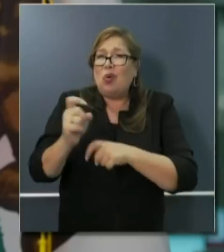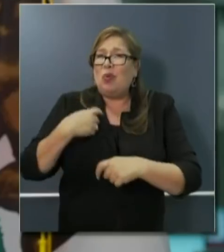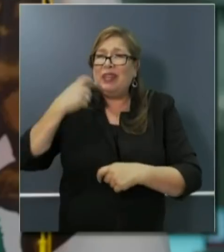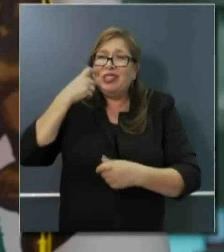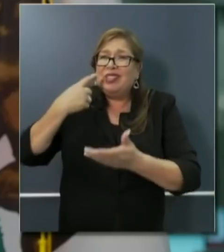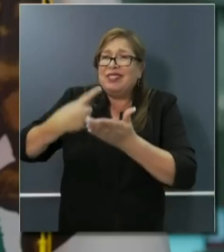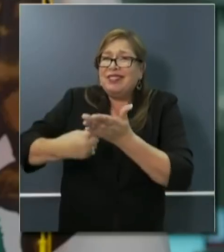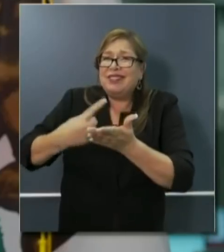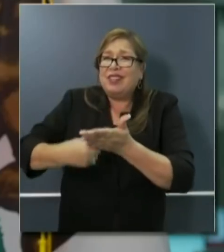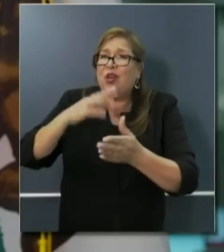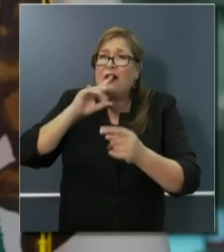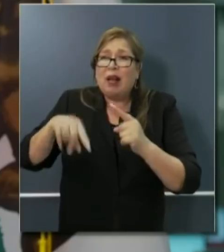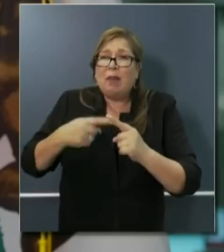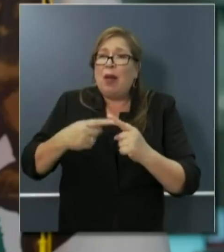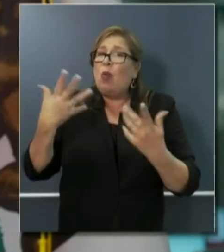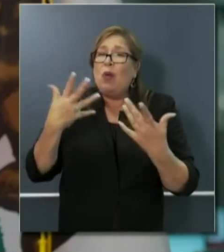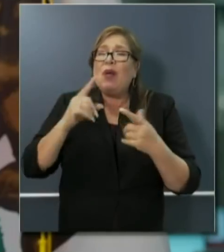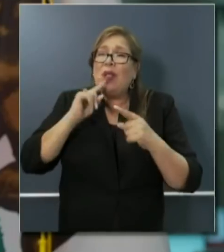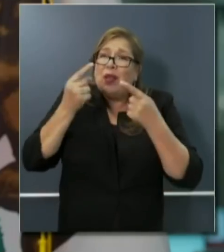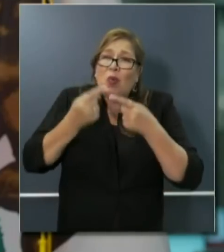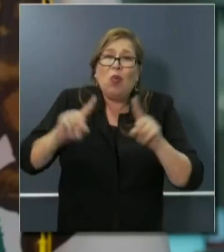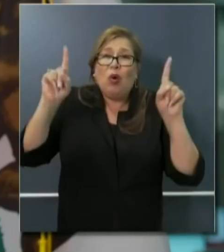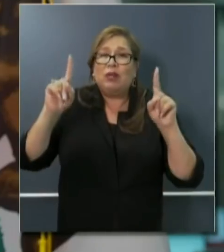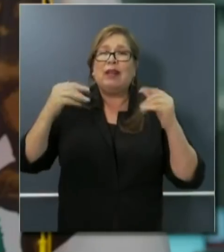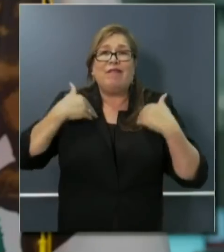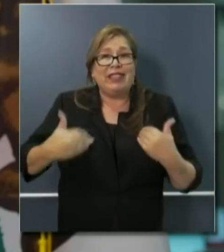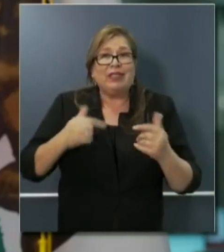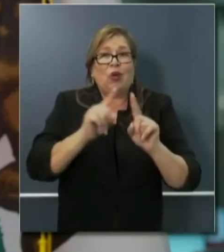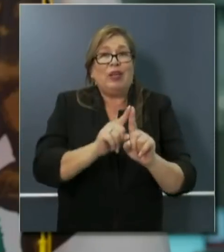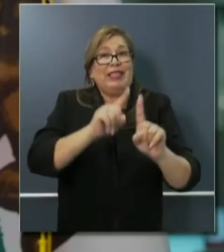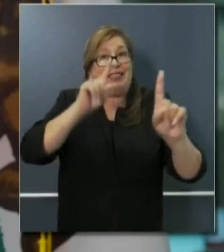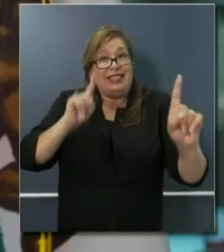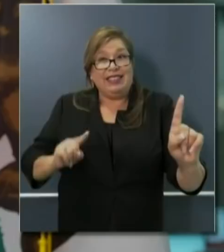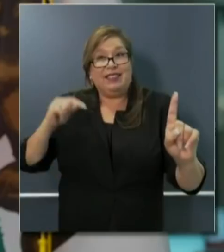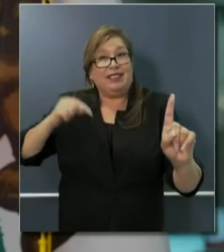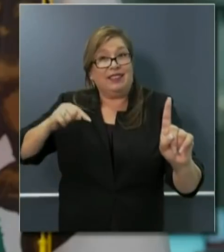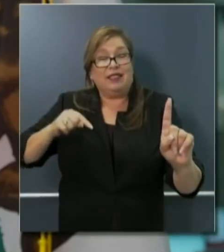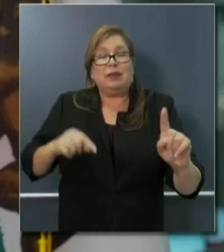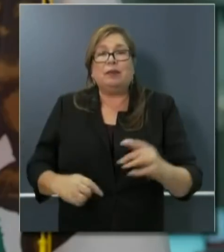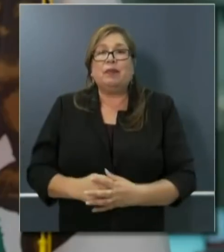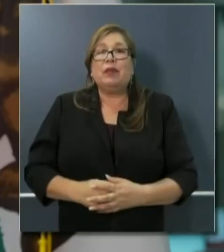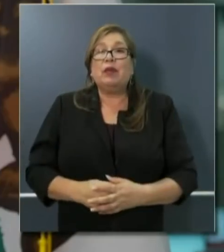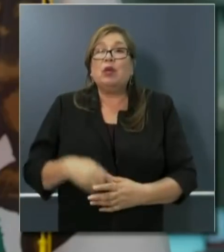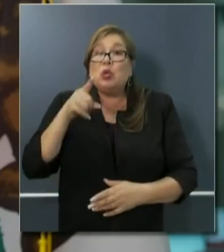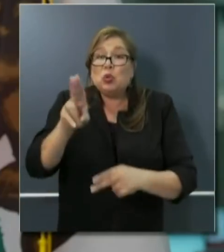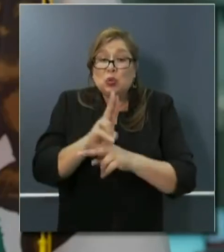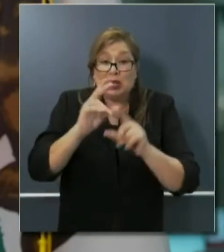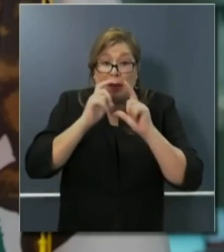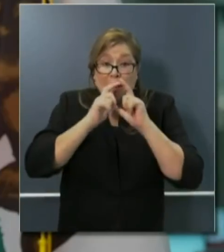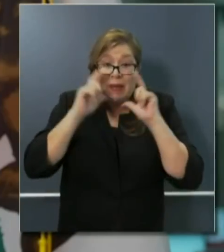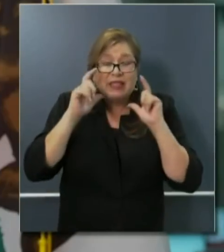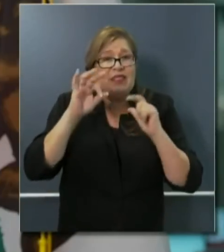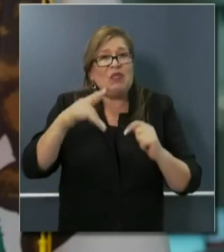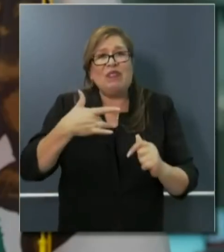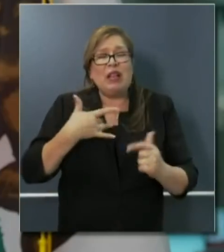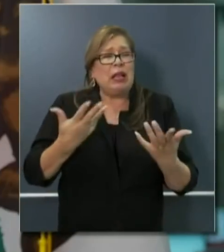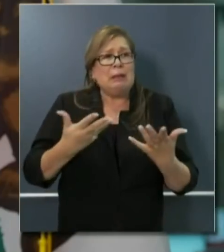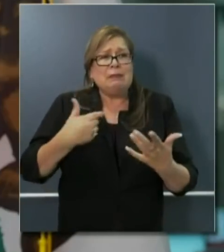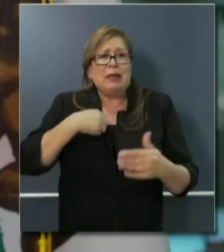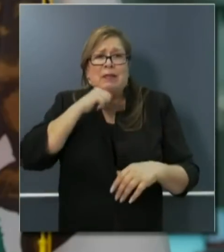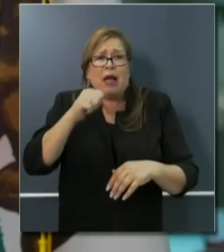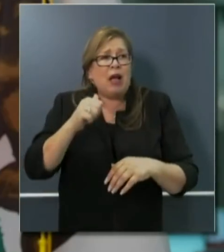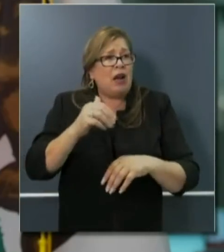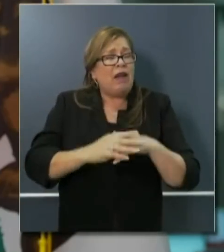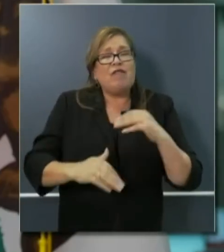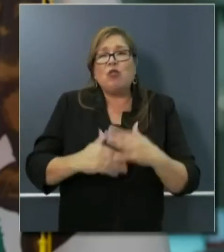intervention that we have, which is physical distancing. The other challenge is that when people use these face masks, if they're not comfortable and they're not